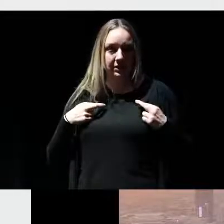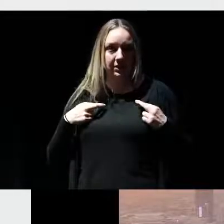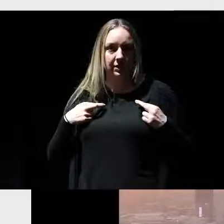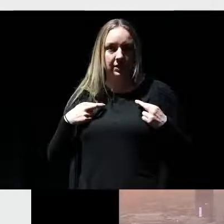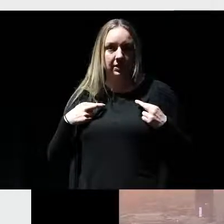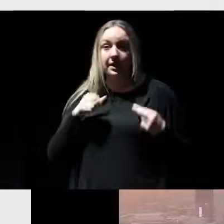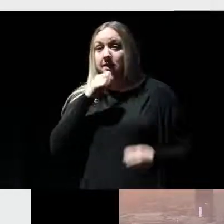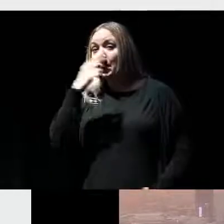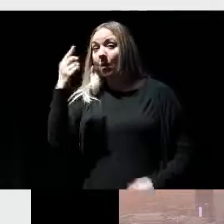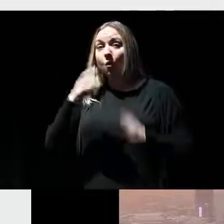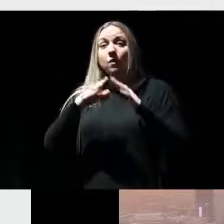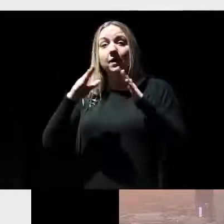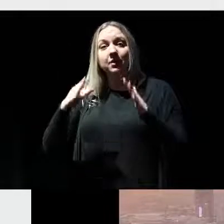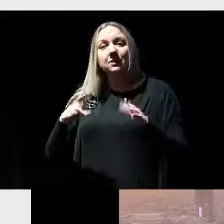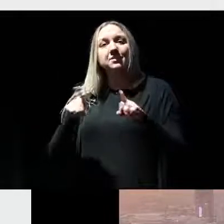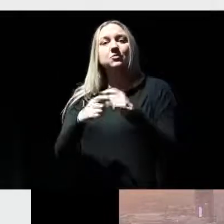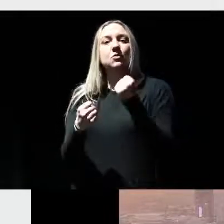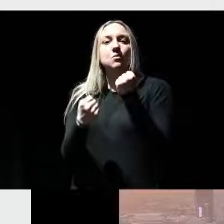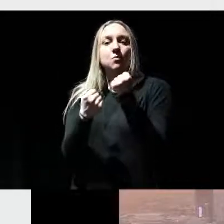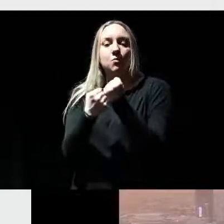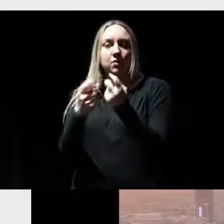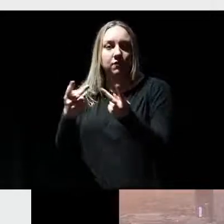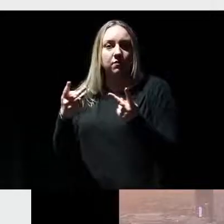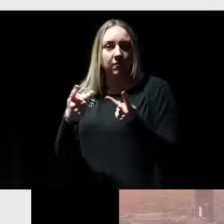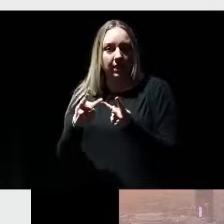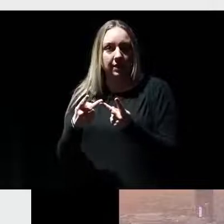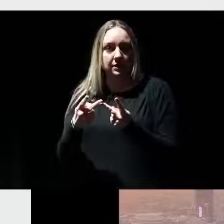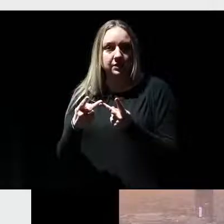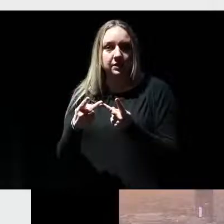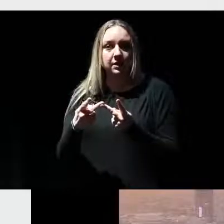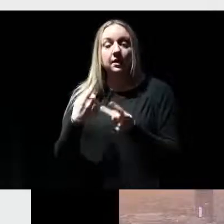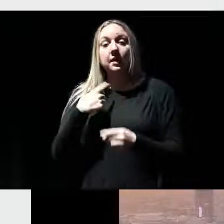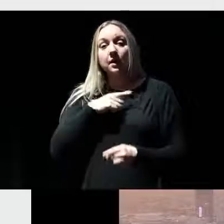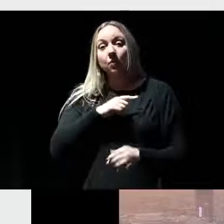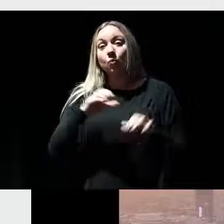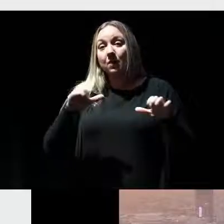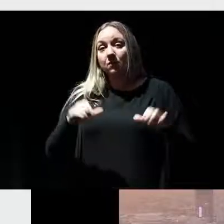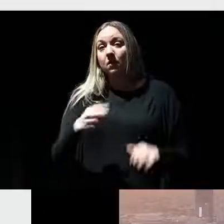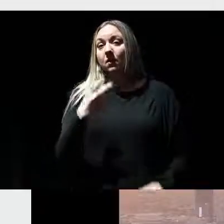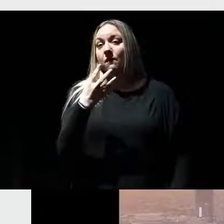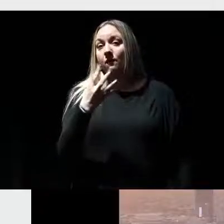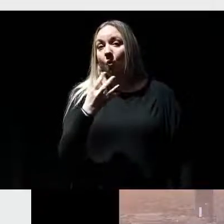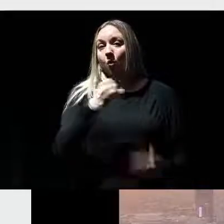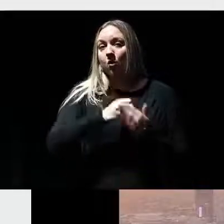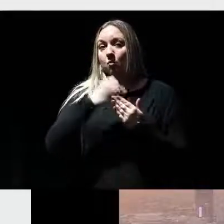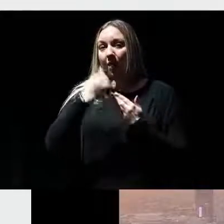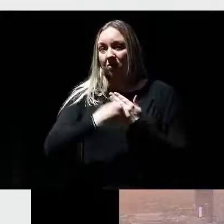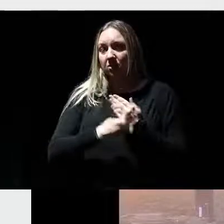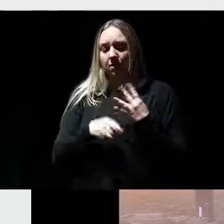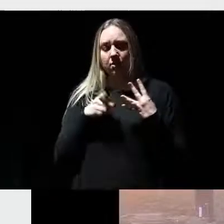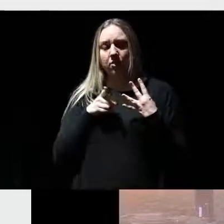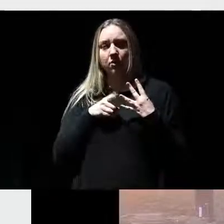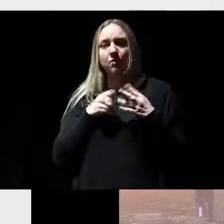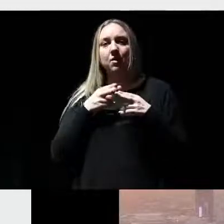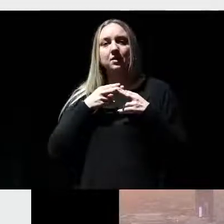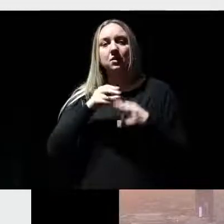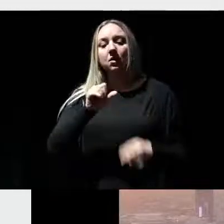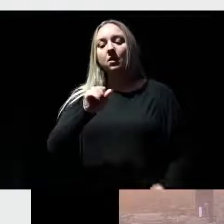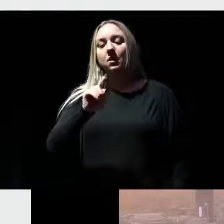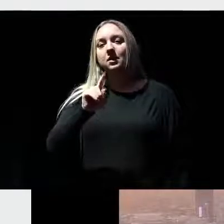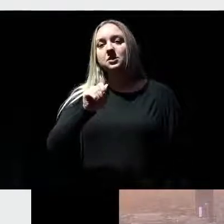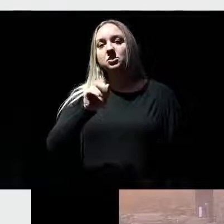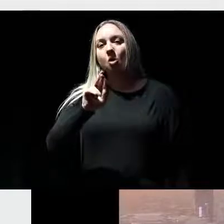supportive place to live. And we've done 4 of these projects. The third of the project, Star Apartments, is probably the most